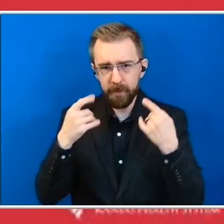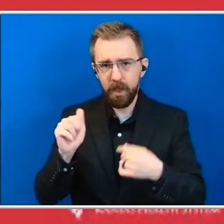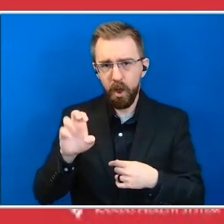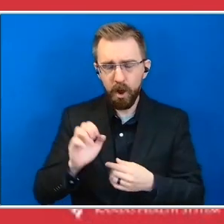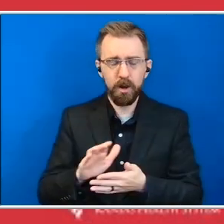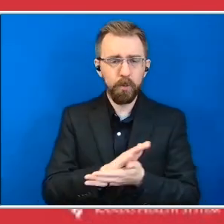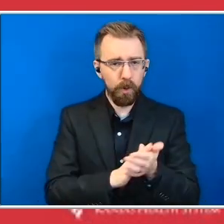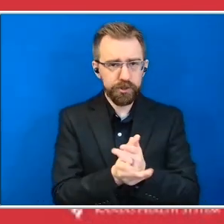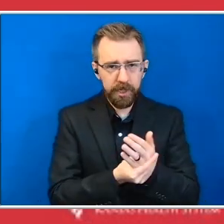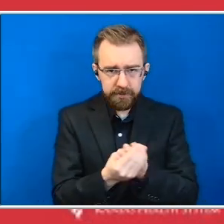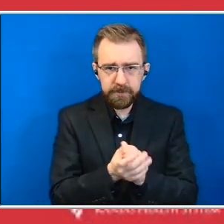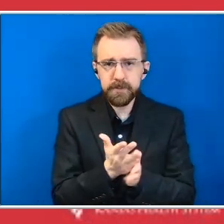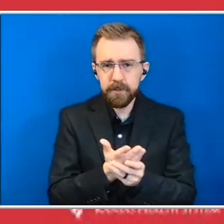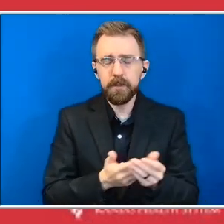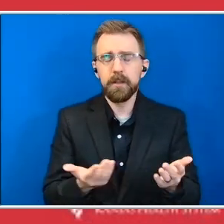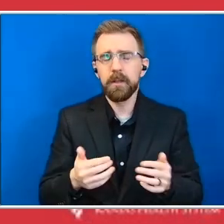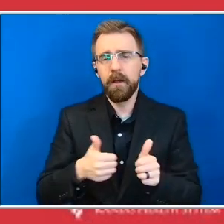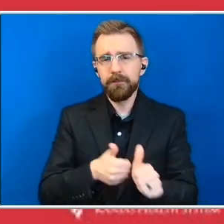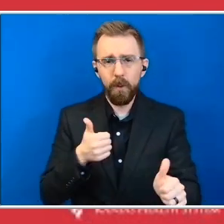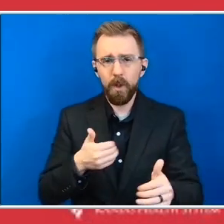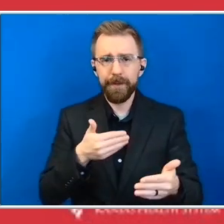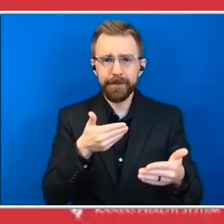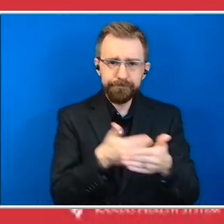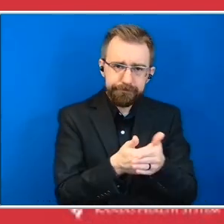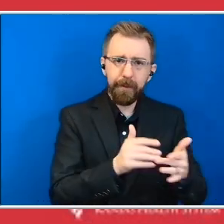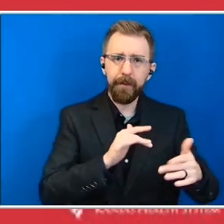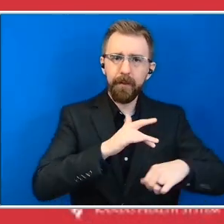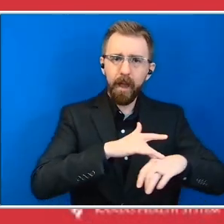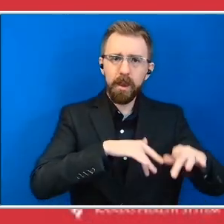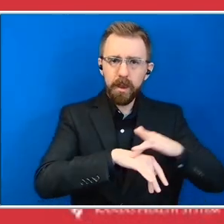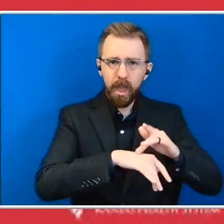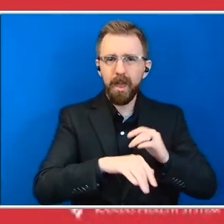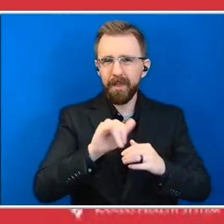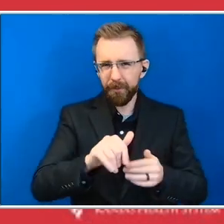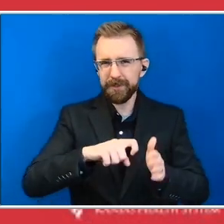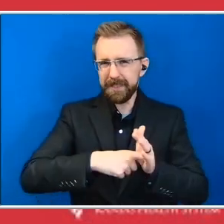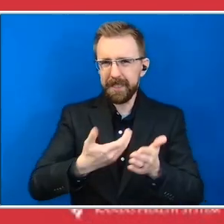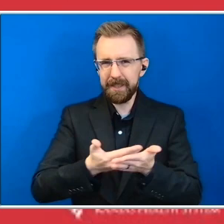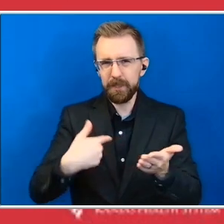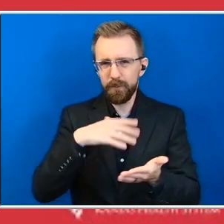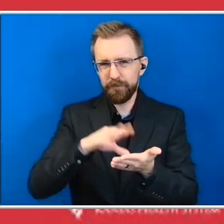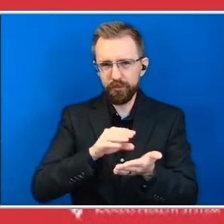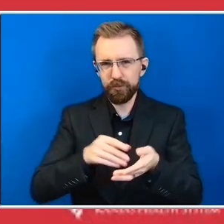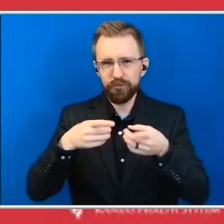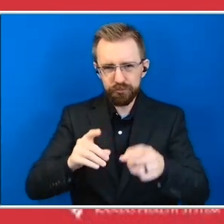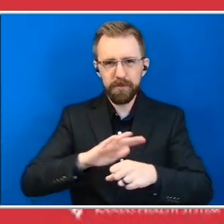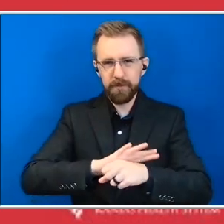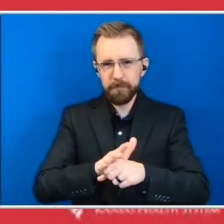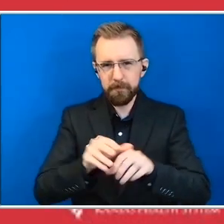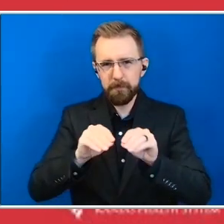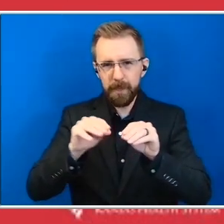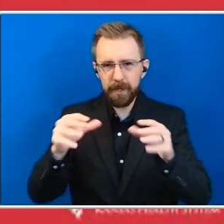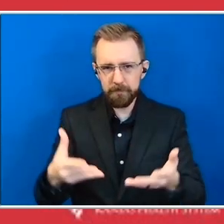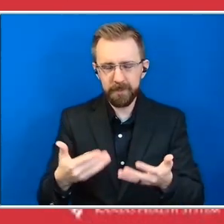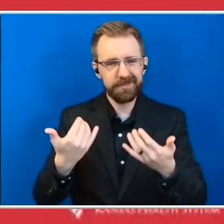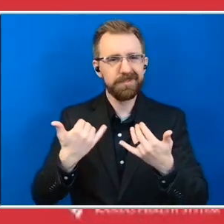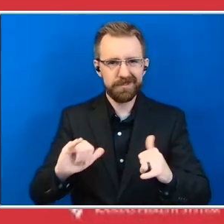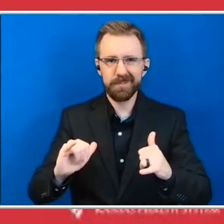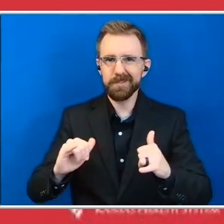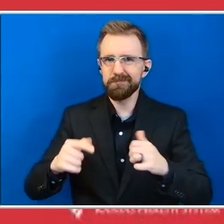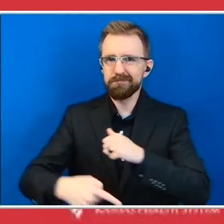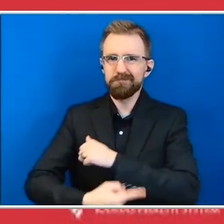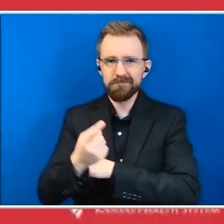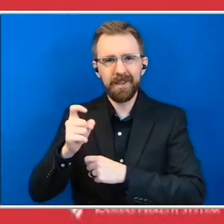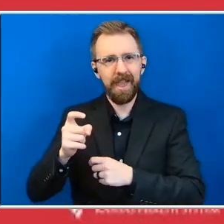hands, avoiding close contact. Those are the key things that we've learned during the pandemic and certainly still hold true. We just got to bring it